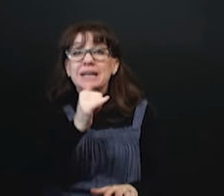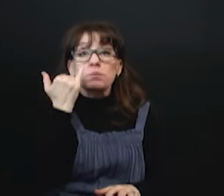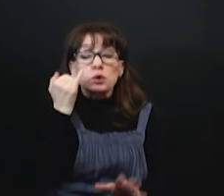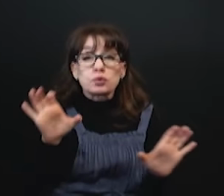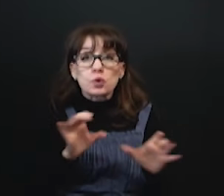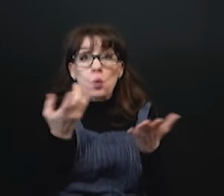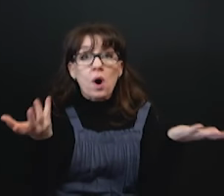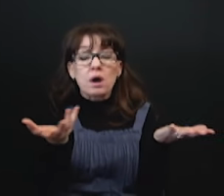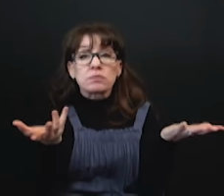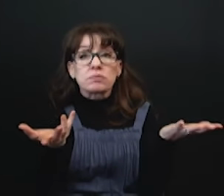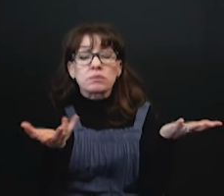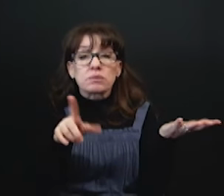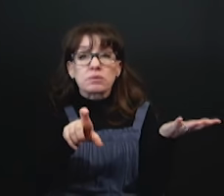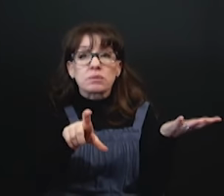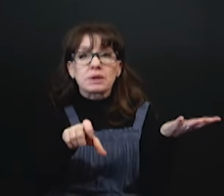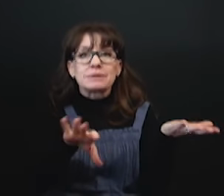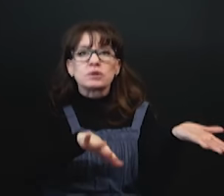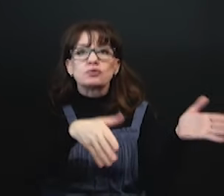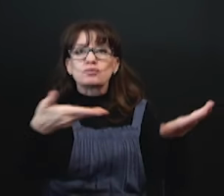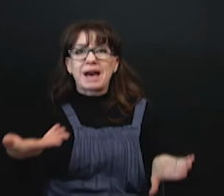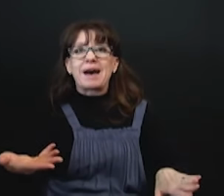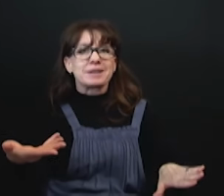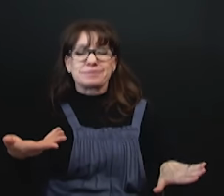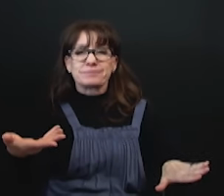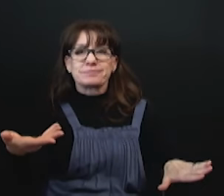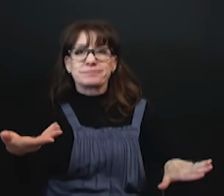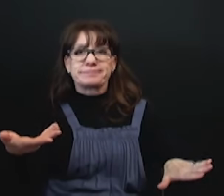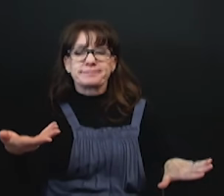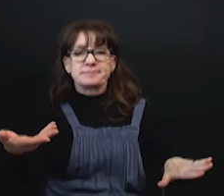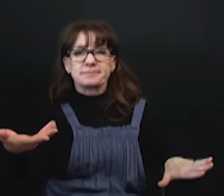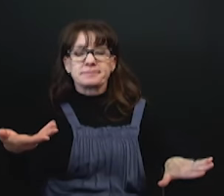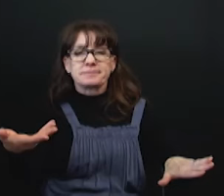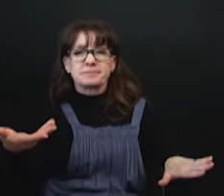eyes was die.